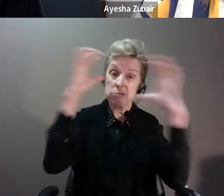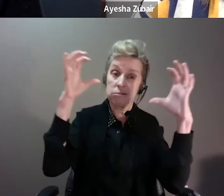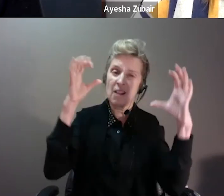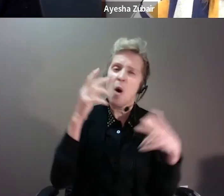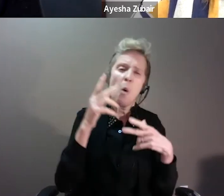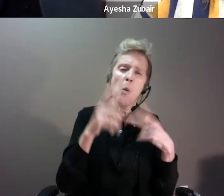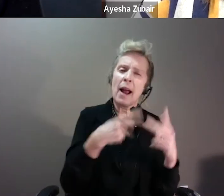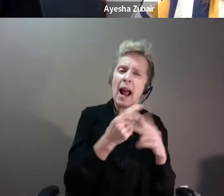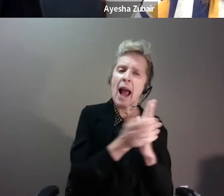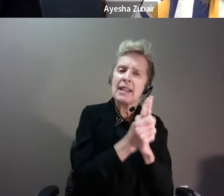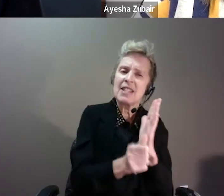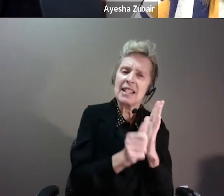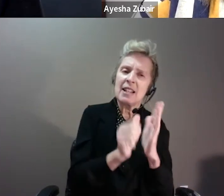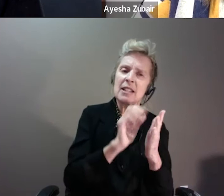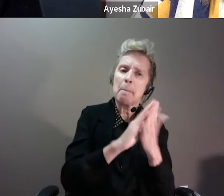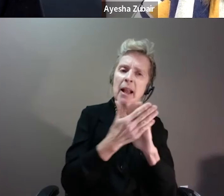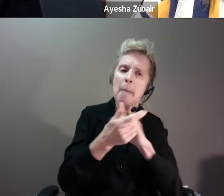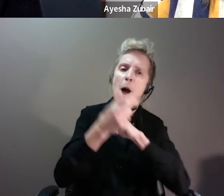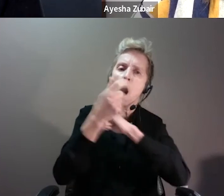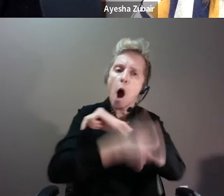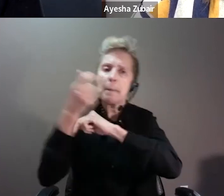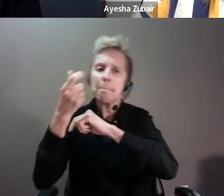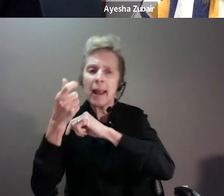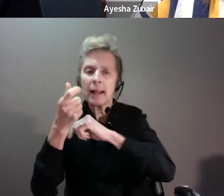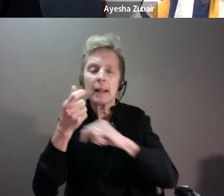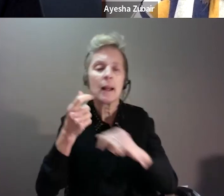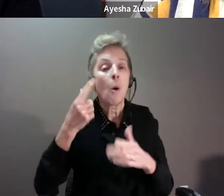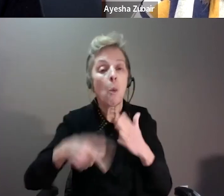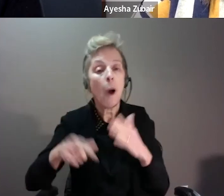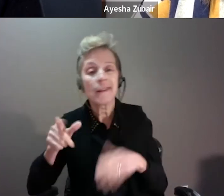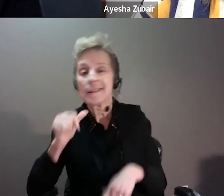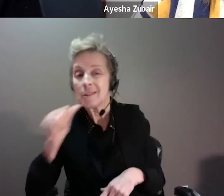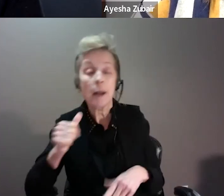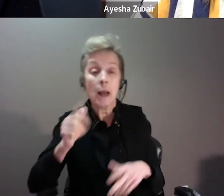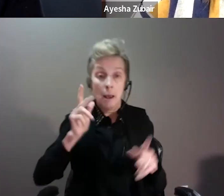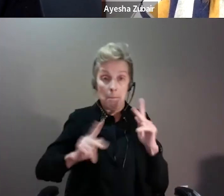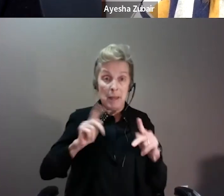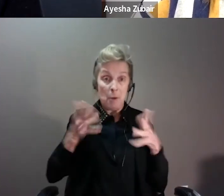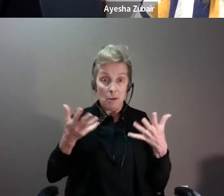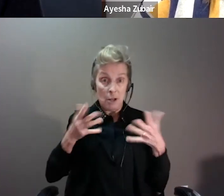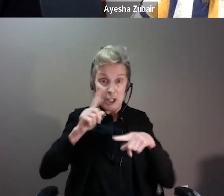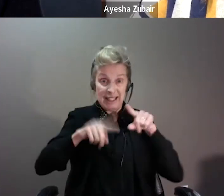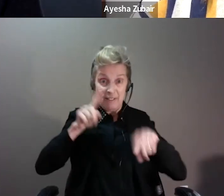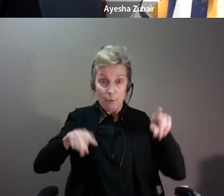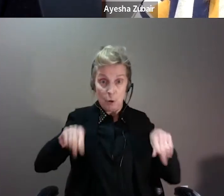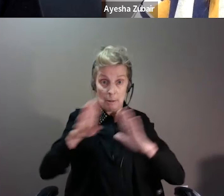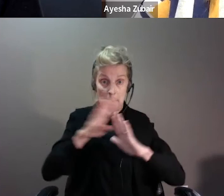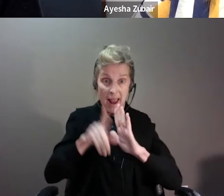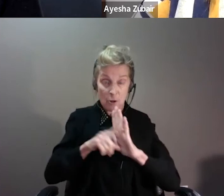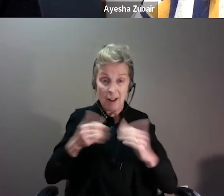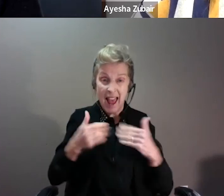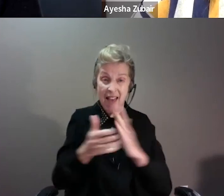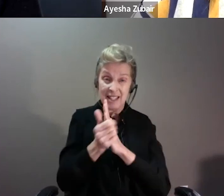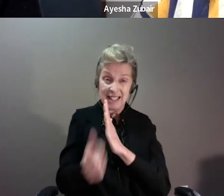those that can't. And oftentimes people from diverse backgrounds, they have these skills that are going to be in increasing demand. And I think that's a really